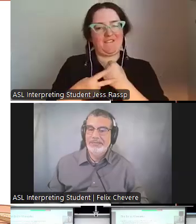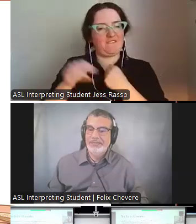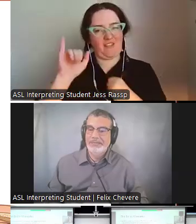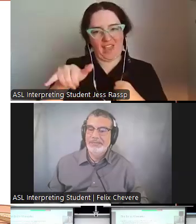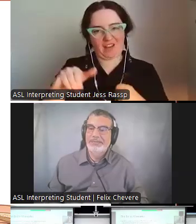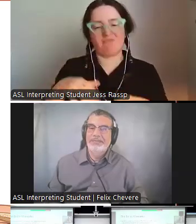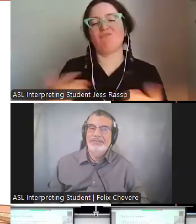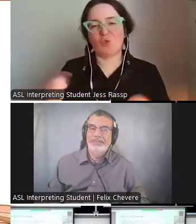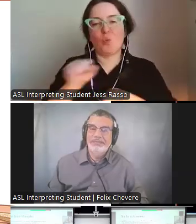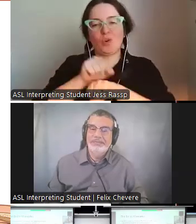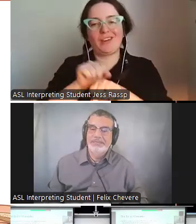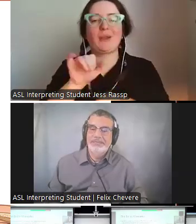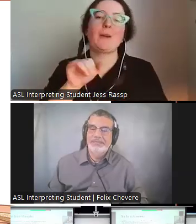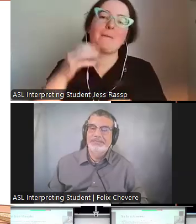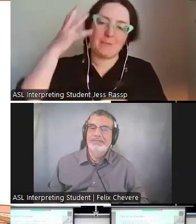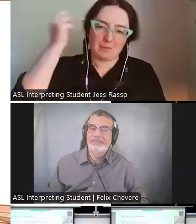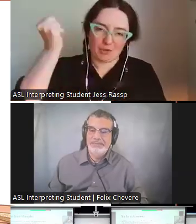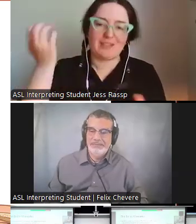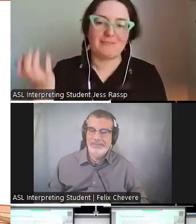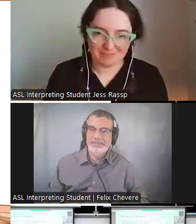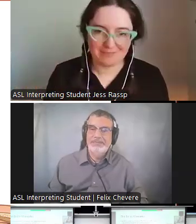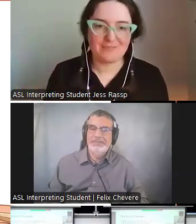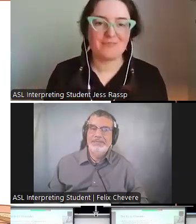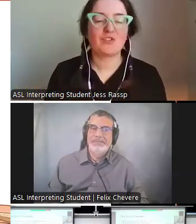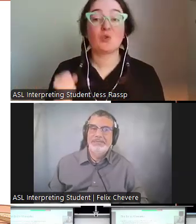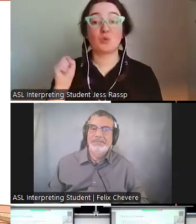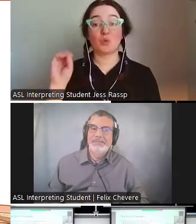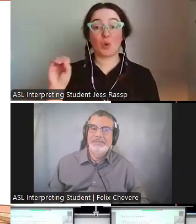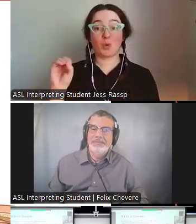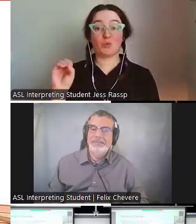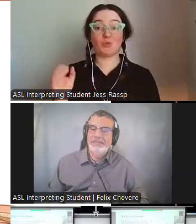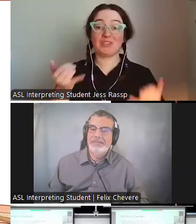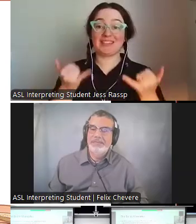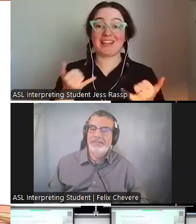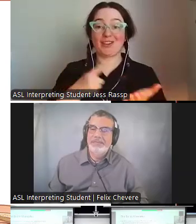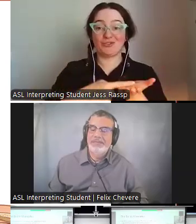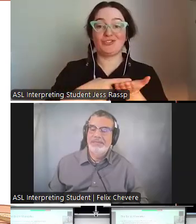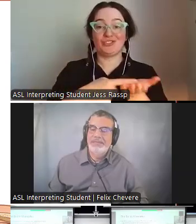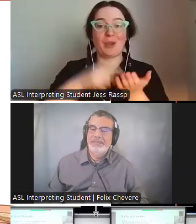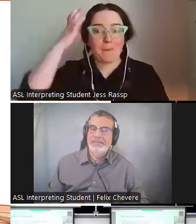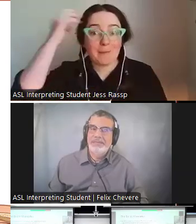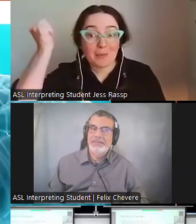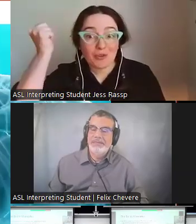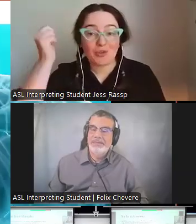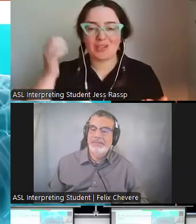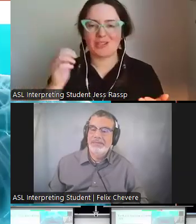working memory. Okay? So we're going to talk about memories because we're going to talk